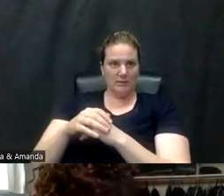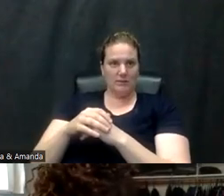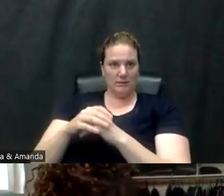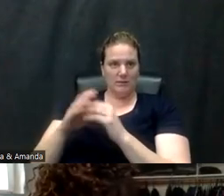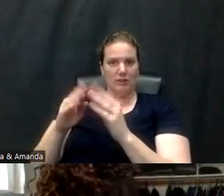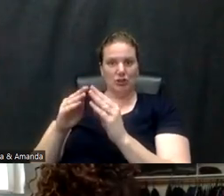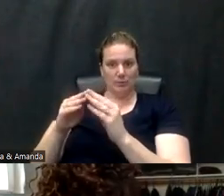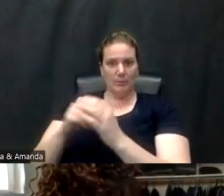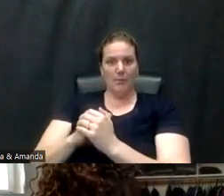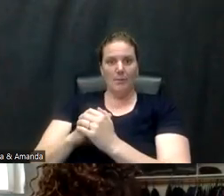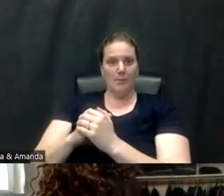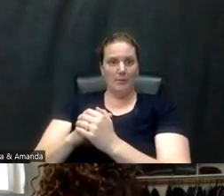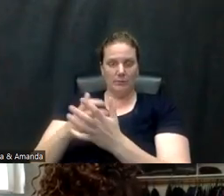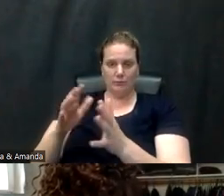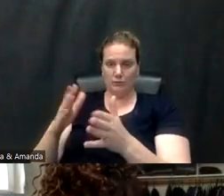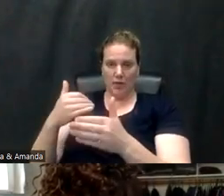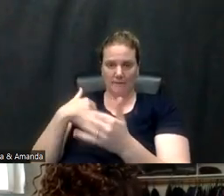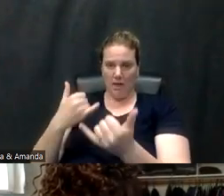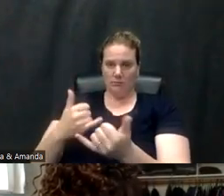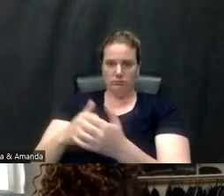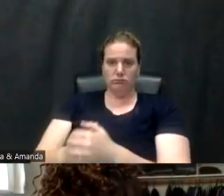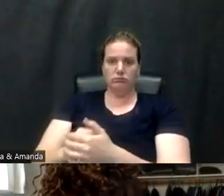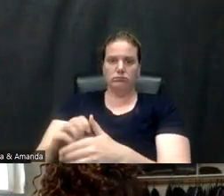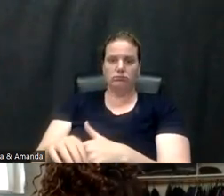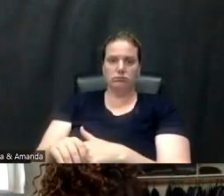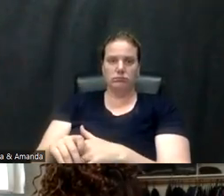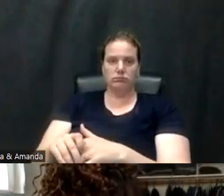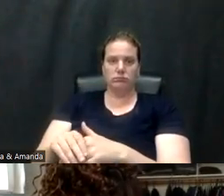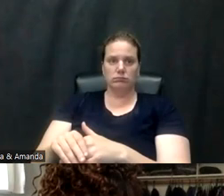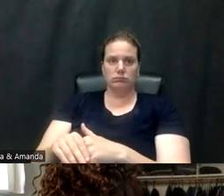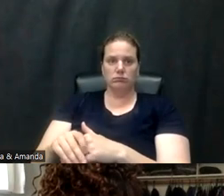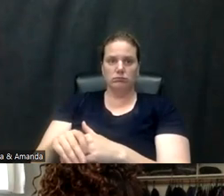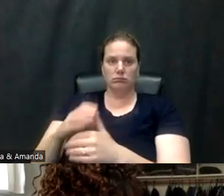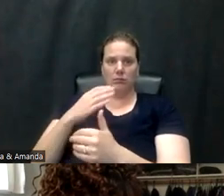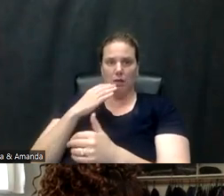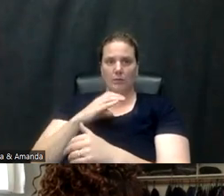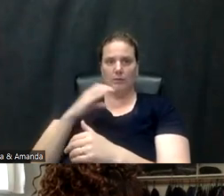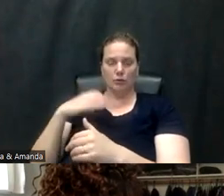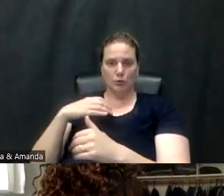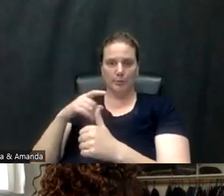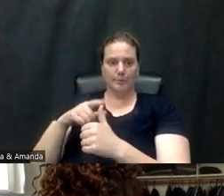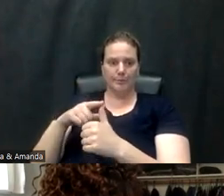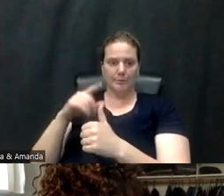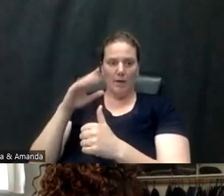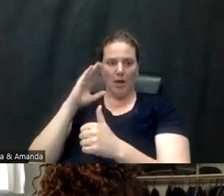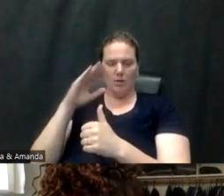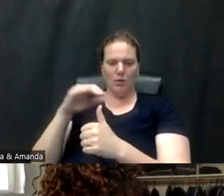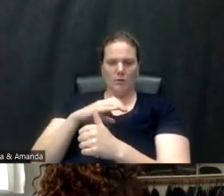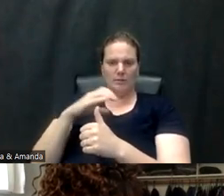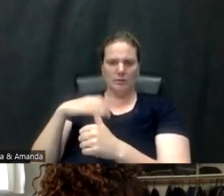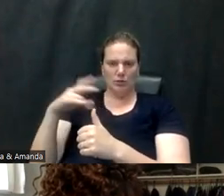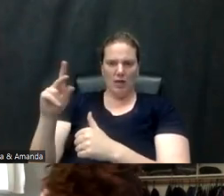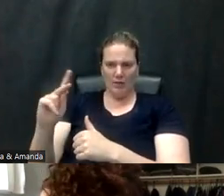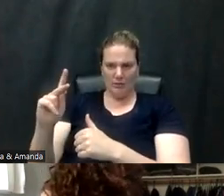session. That's all I have for now. Thank you, Commissioner. And I know Commissioner Catherine